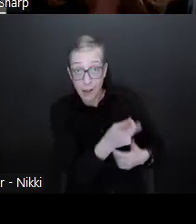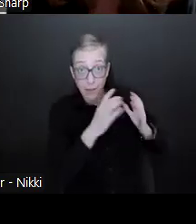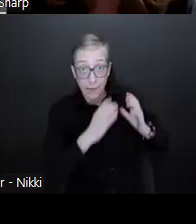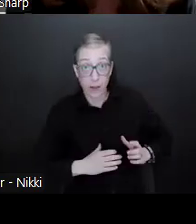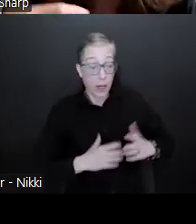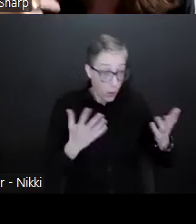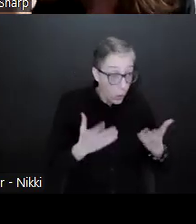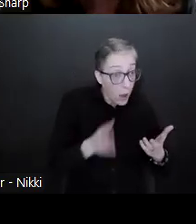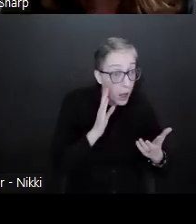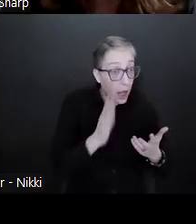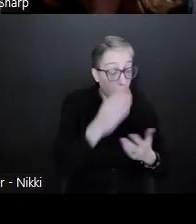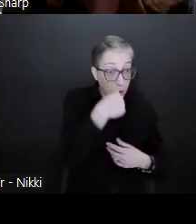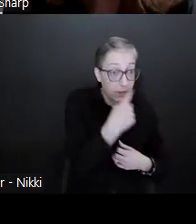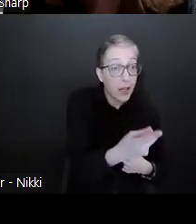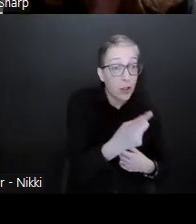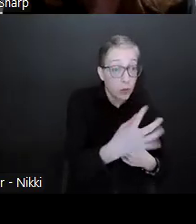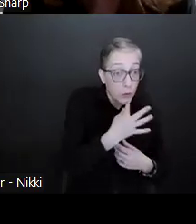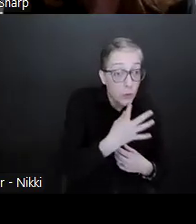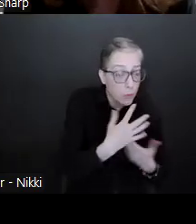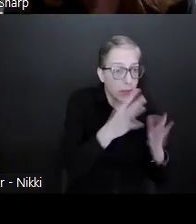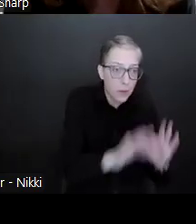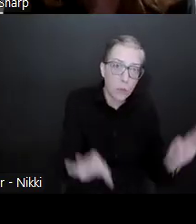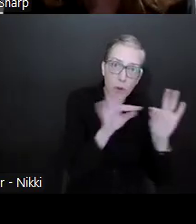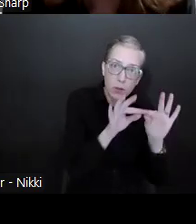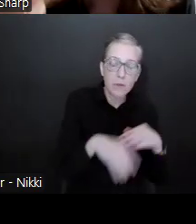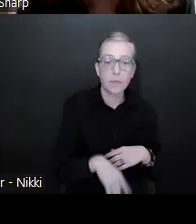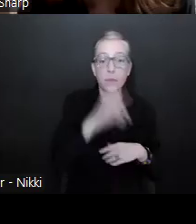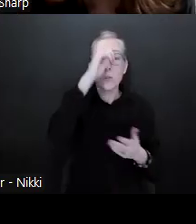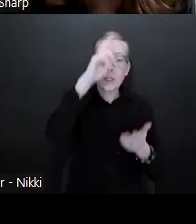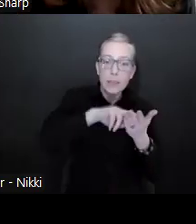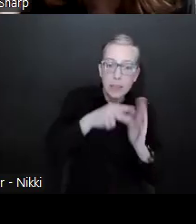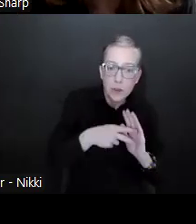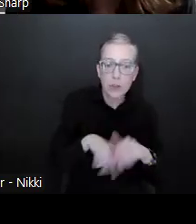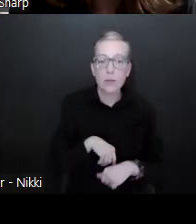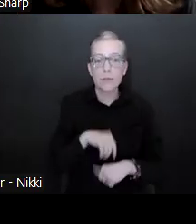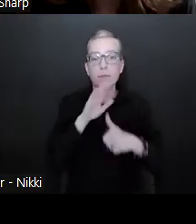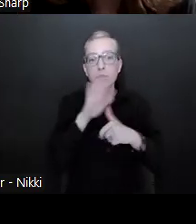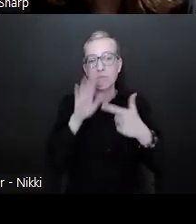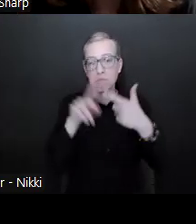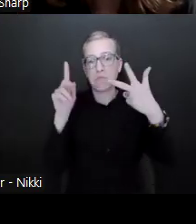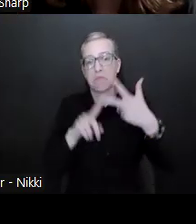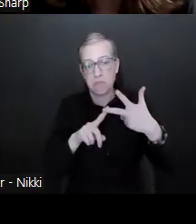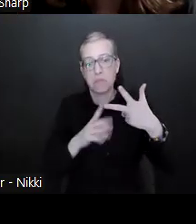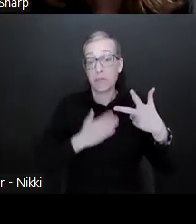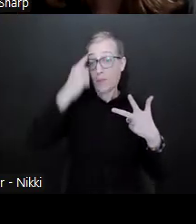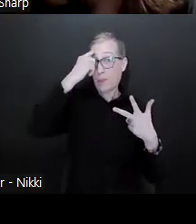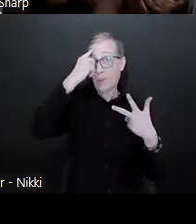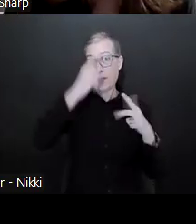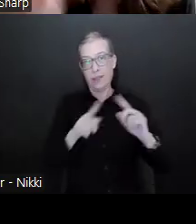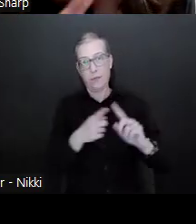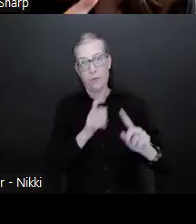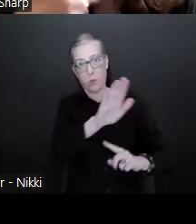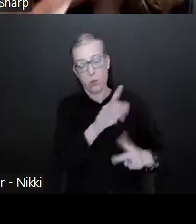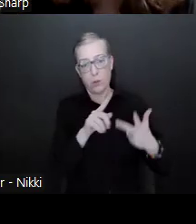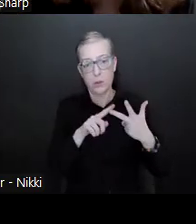is important. The intention for communicating information, you're communicating that my mind is different from yours.